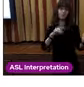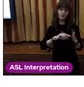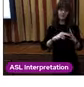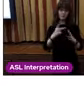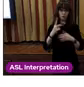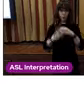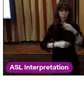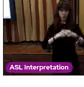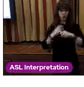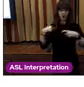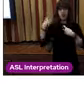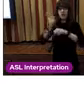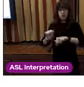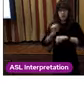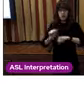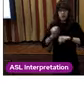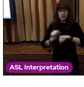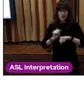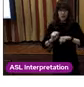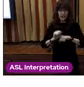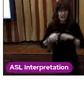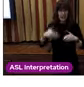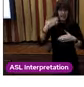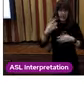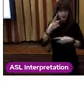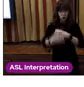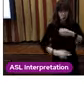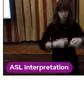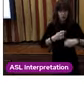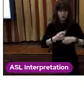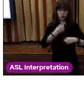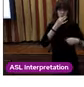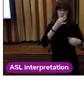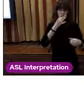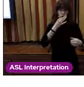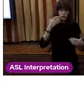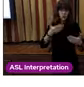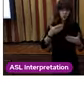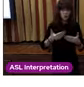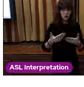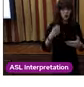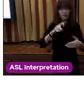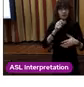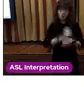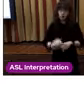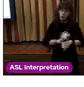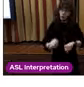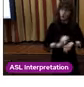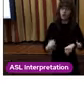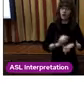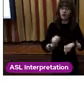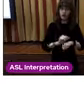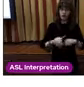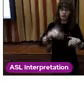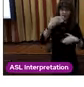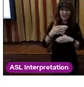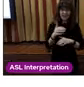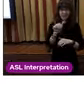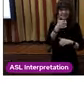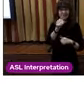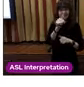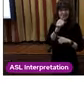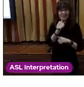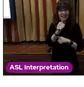next round is coming up really, really soon. And so we want to start working on our next 10 to